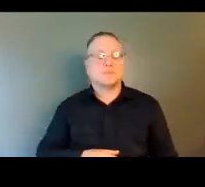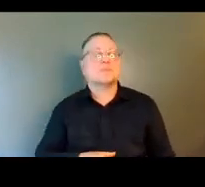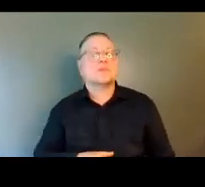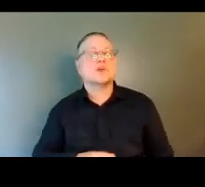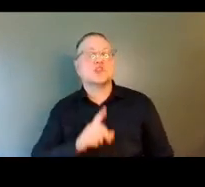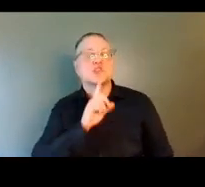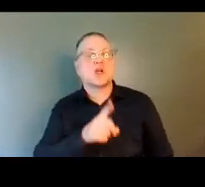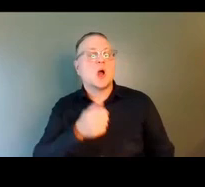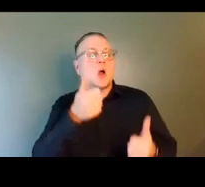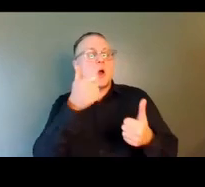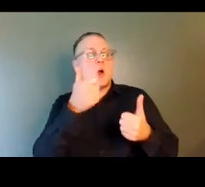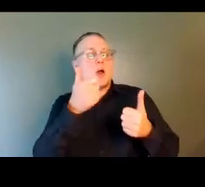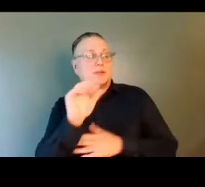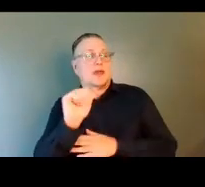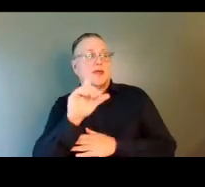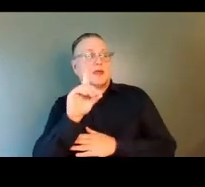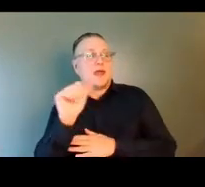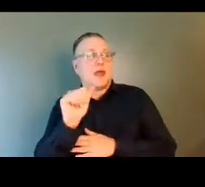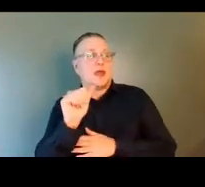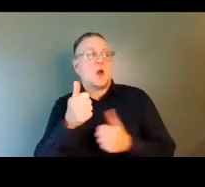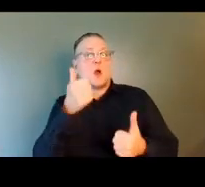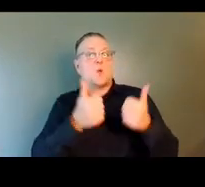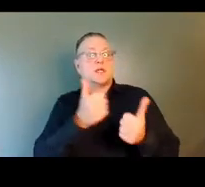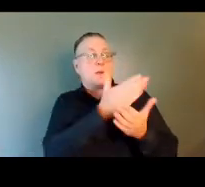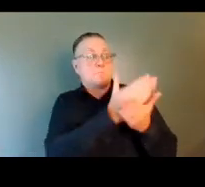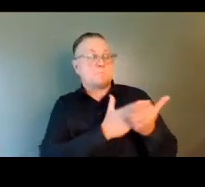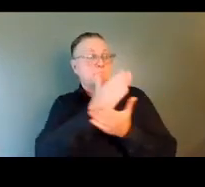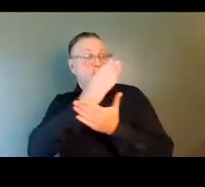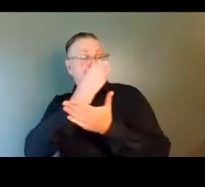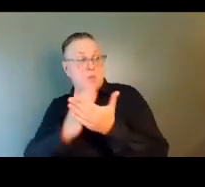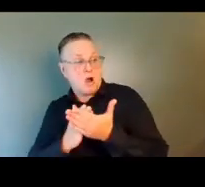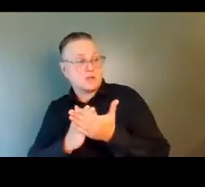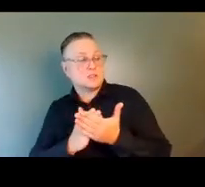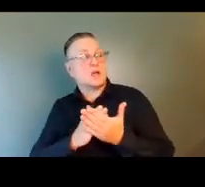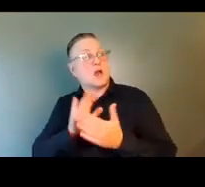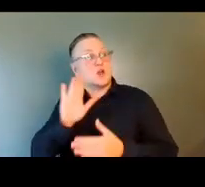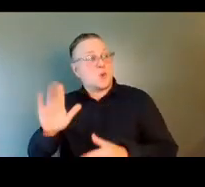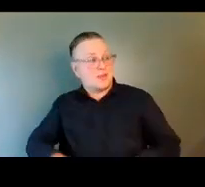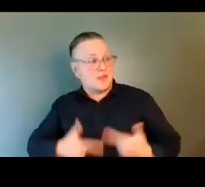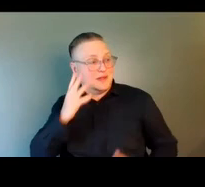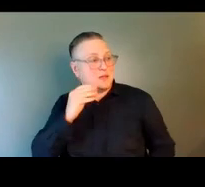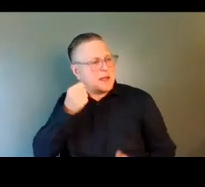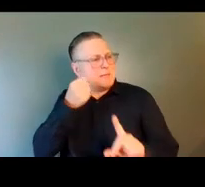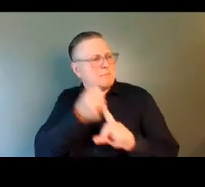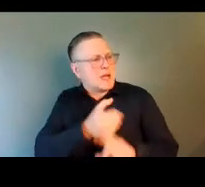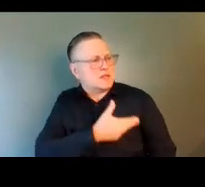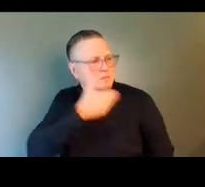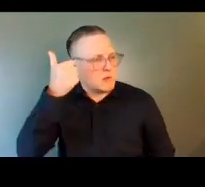or parts of the ADA do you find to be the most impactful in your lived experiences?